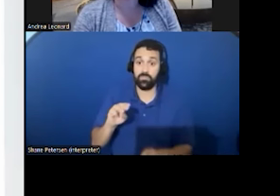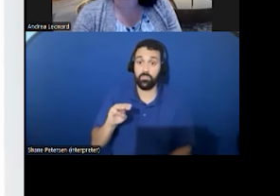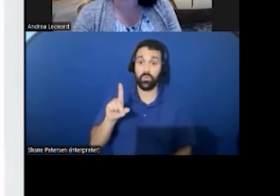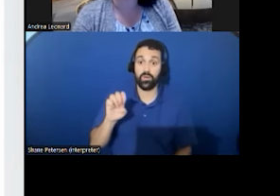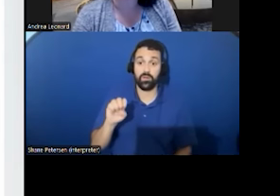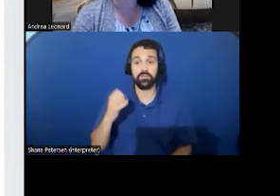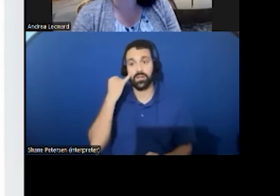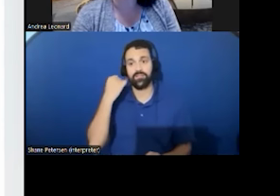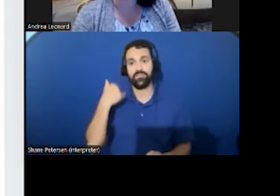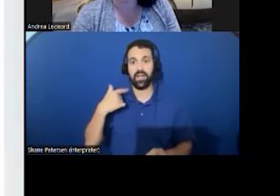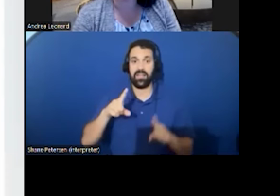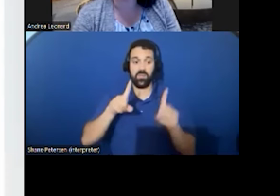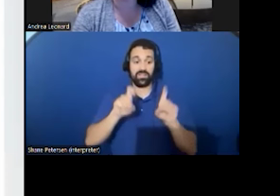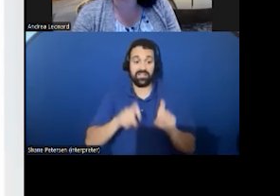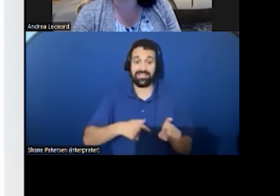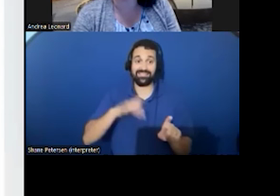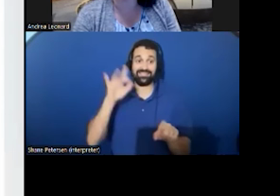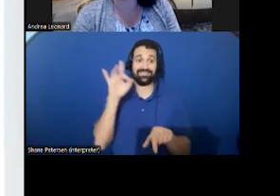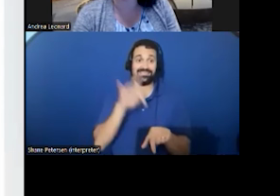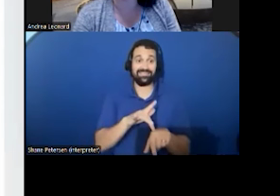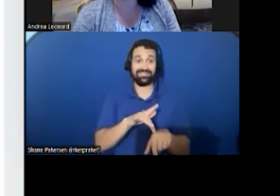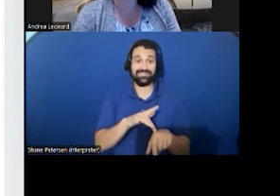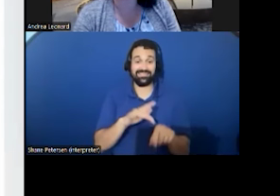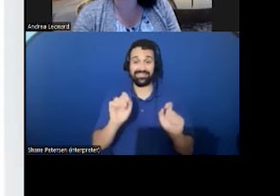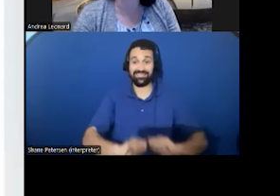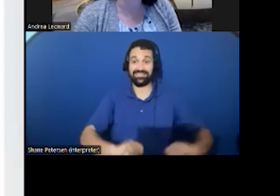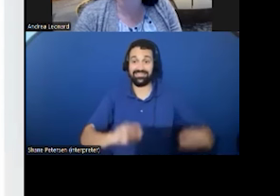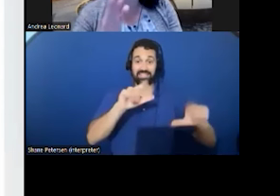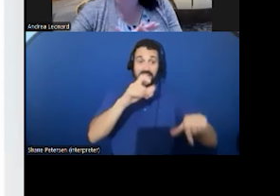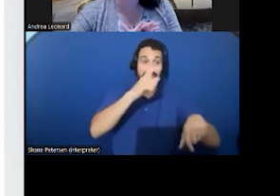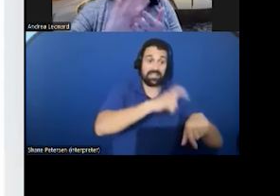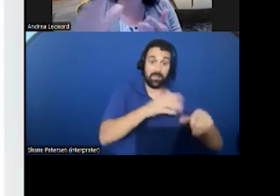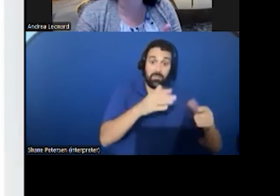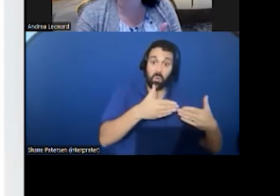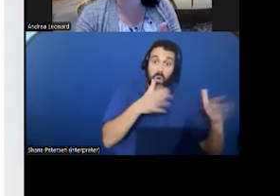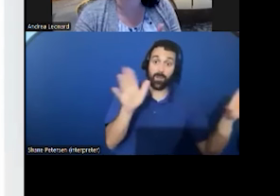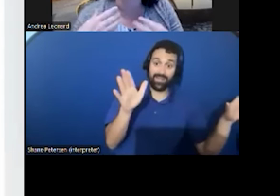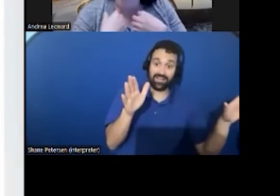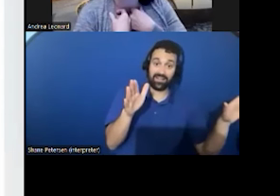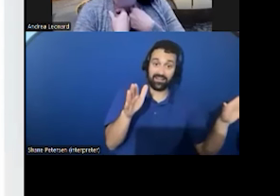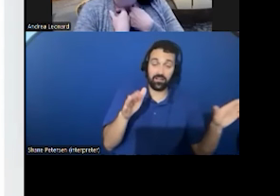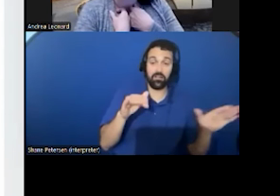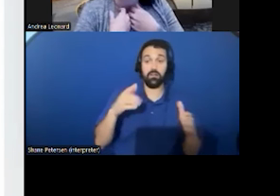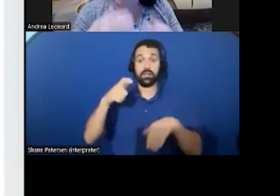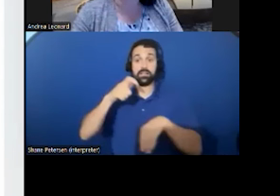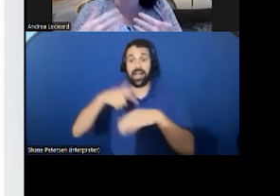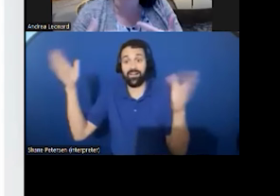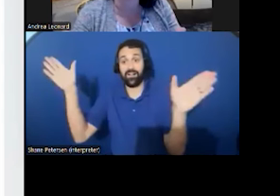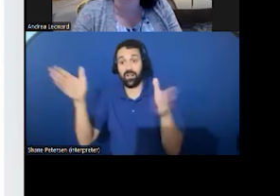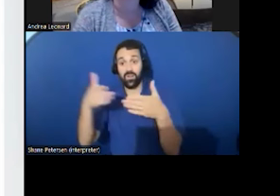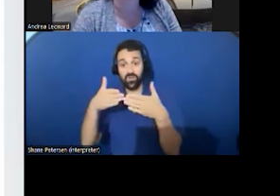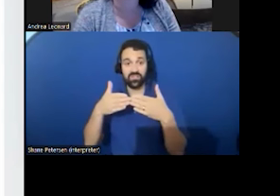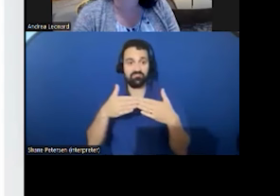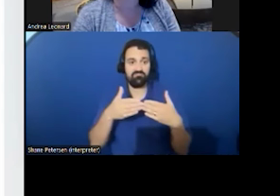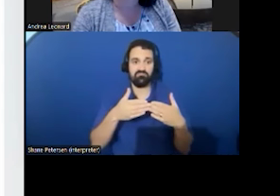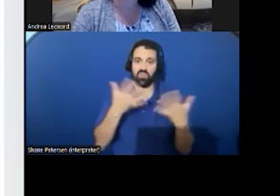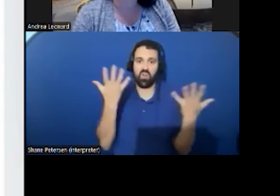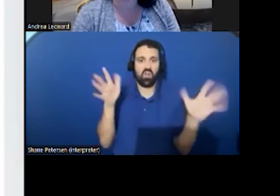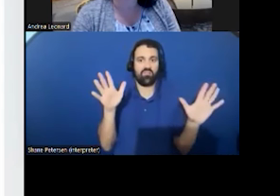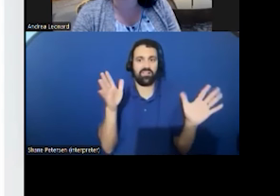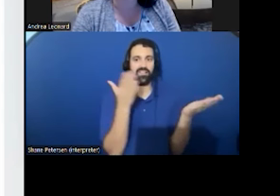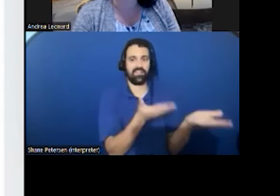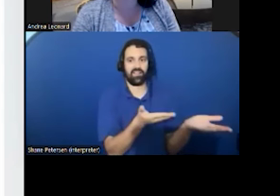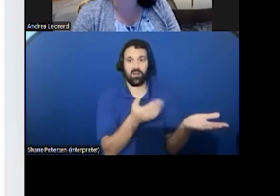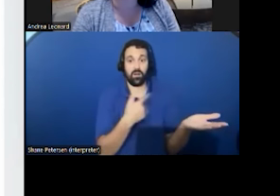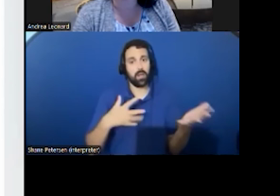quiz, the time the quiz opens and closes is automatically displayed. I don't have to add that text, as